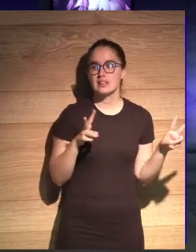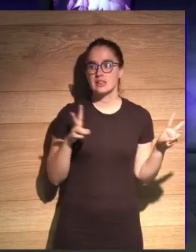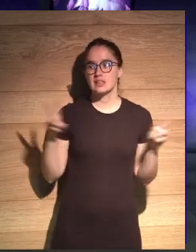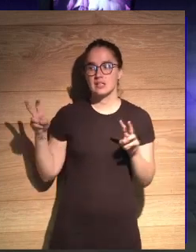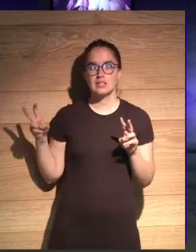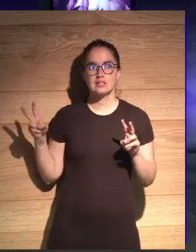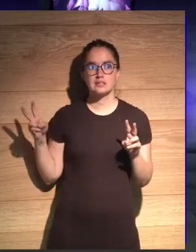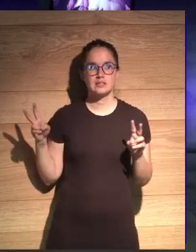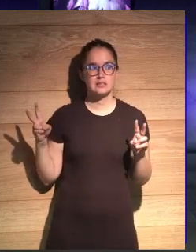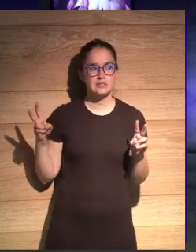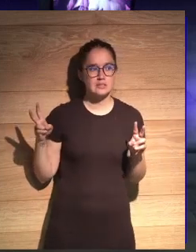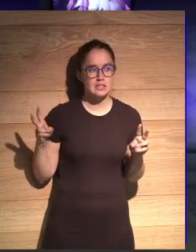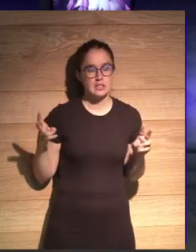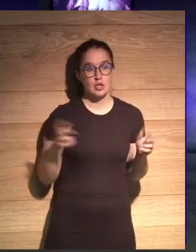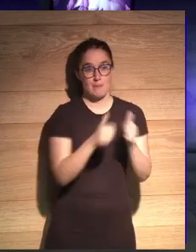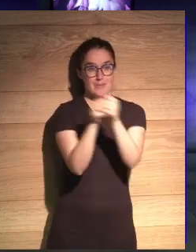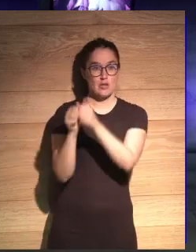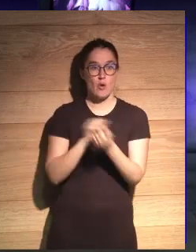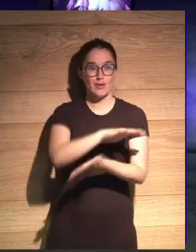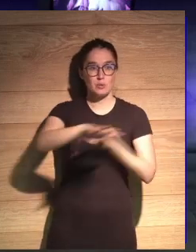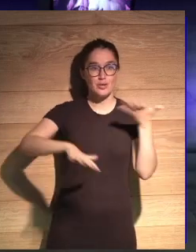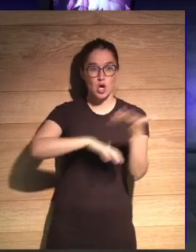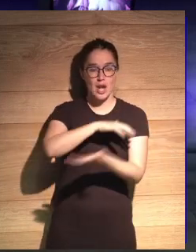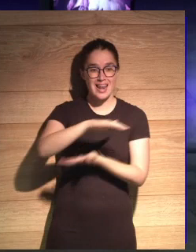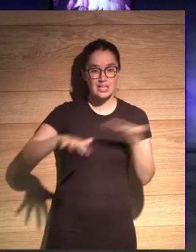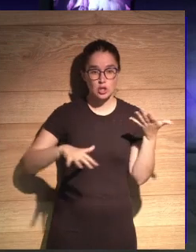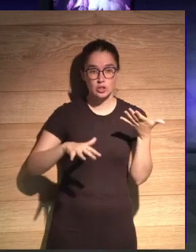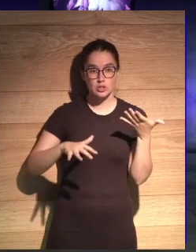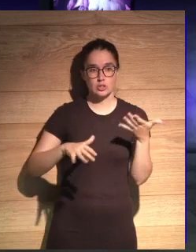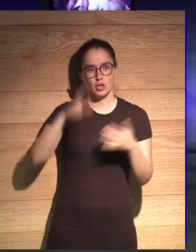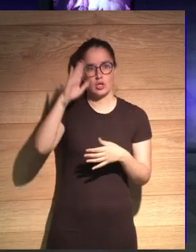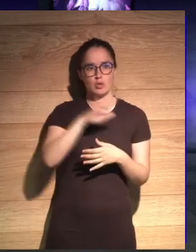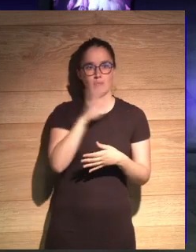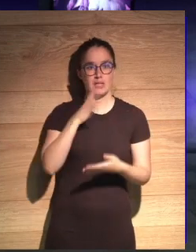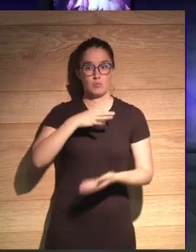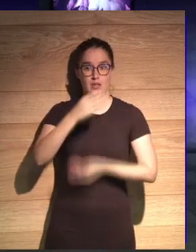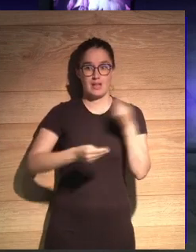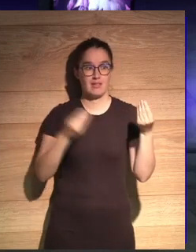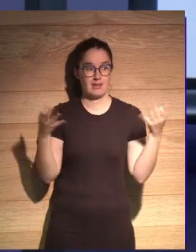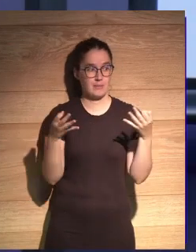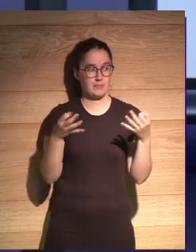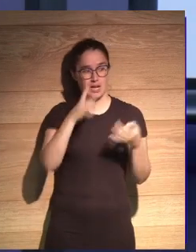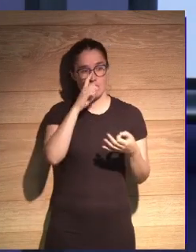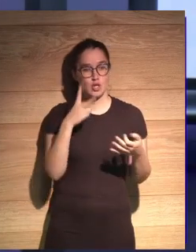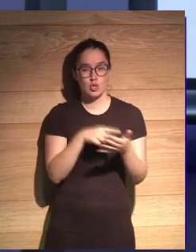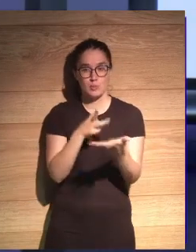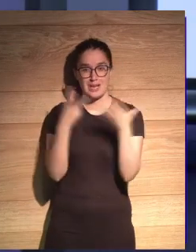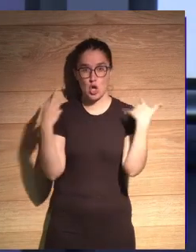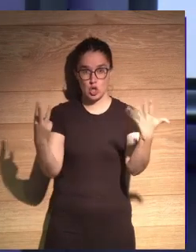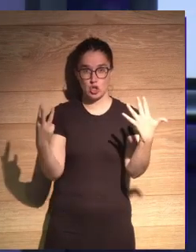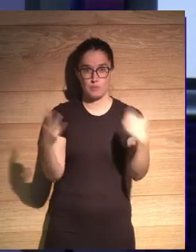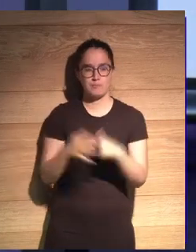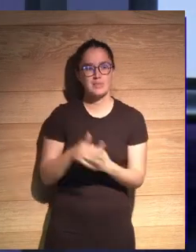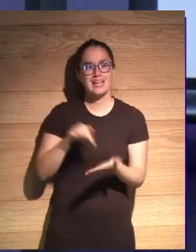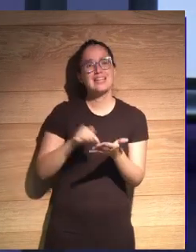Children, the surprising truth about violent video games and what can parents do. This is a